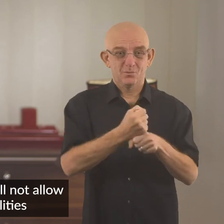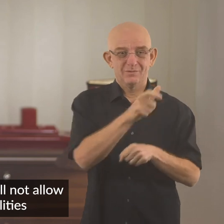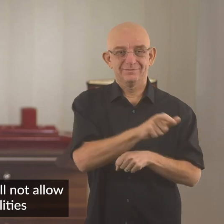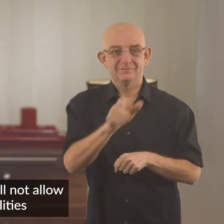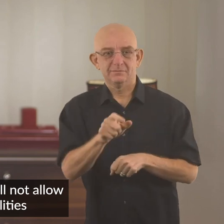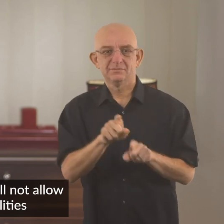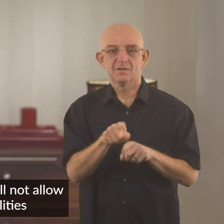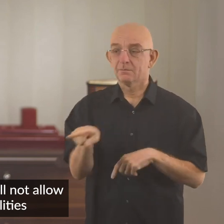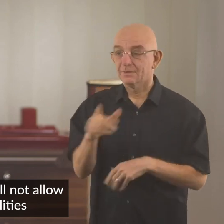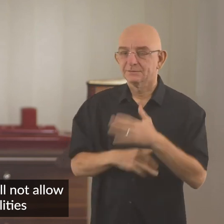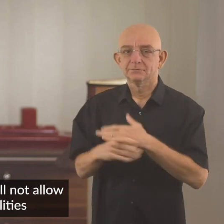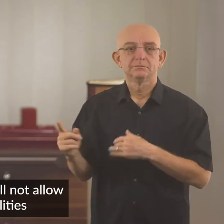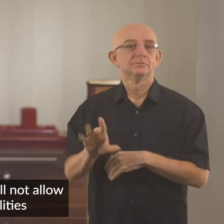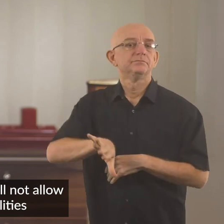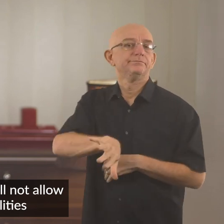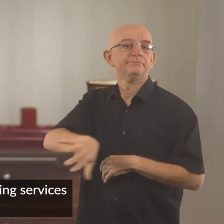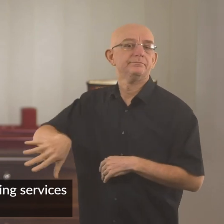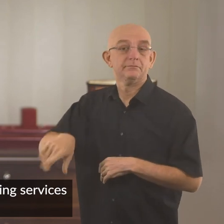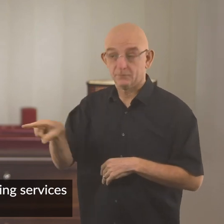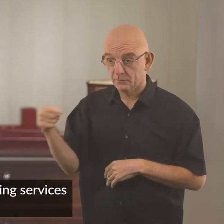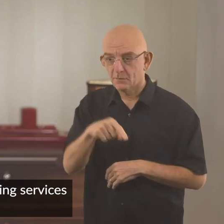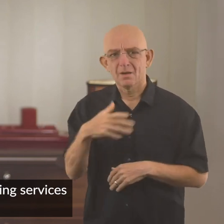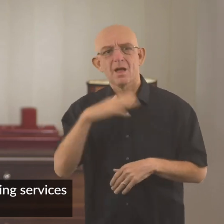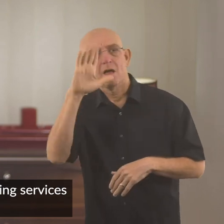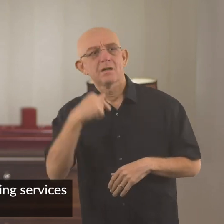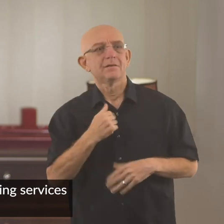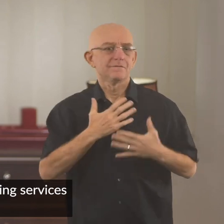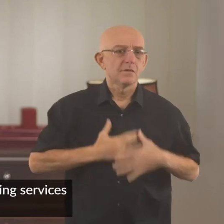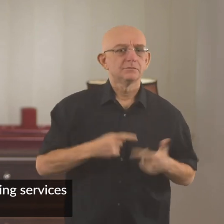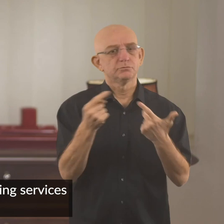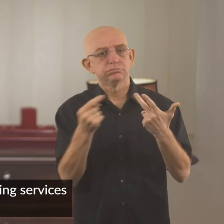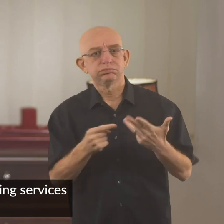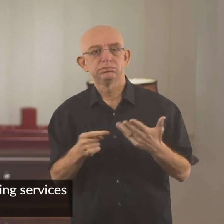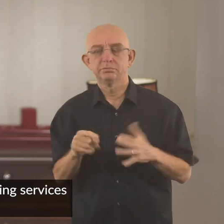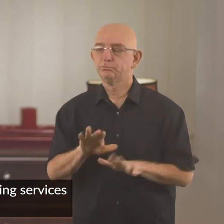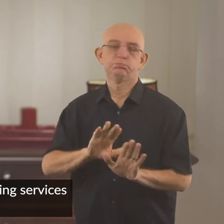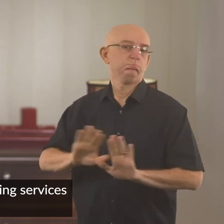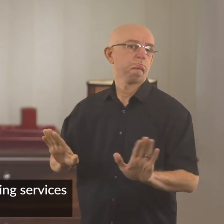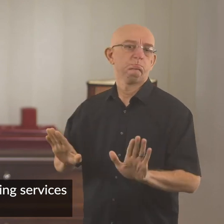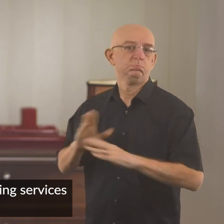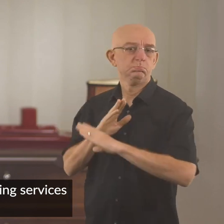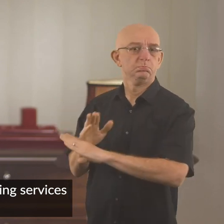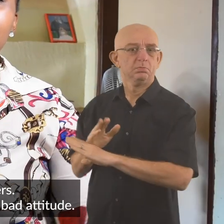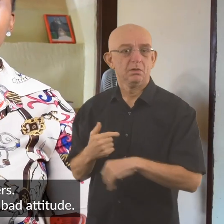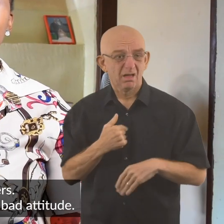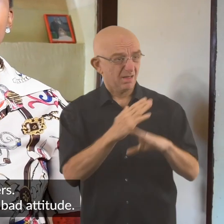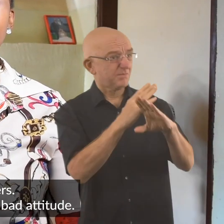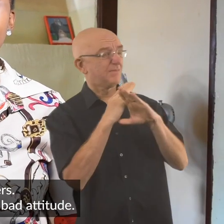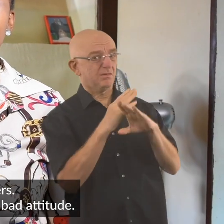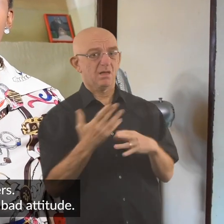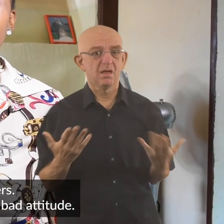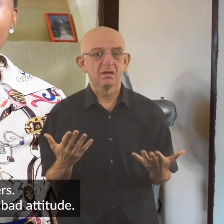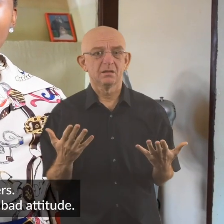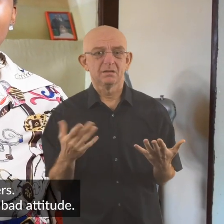nurses will not allow persons with disability to pick which family planning services they need. We do